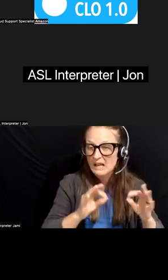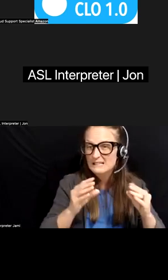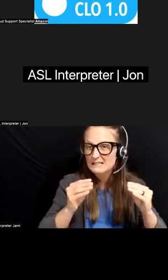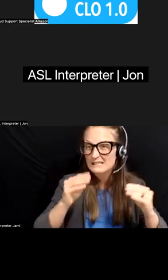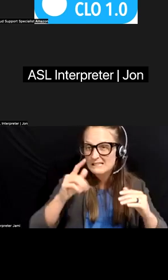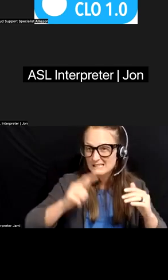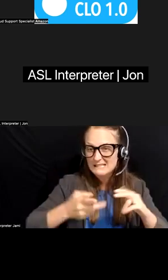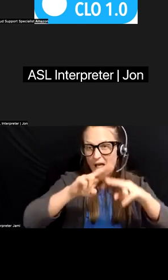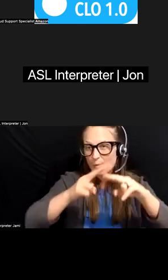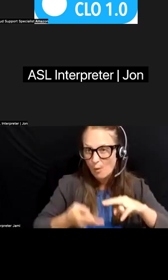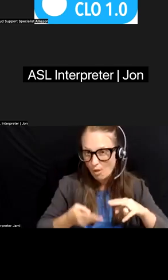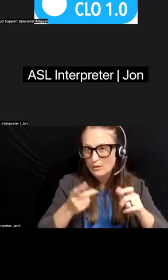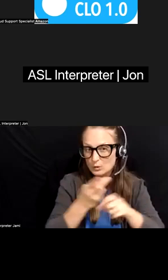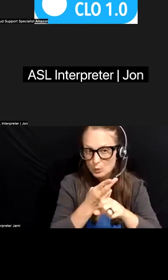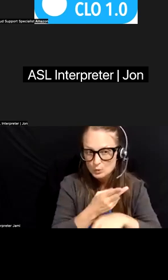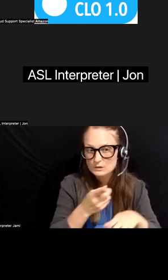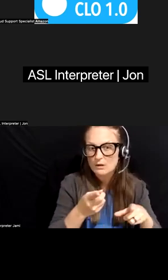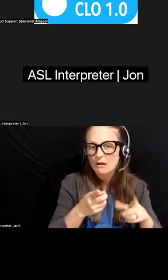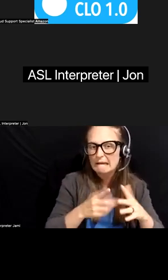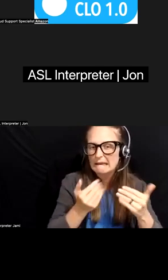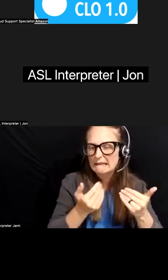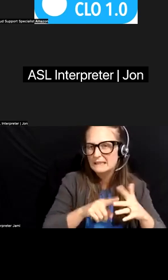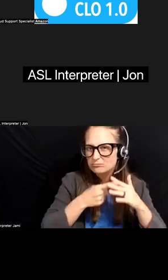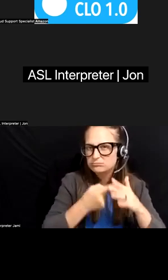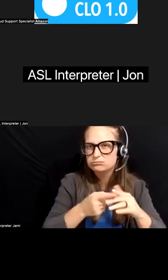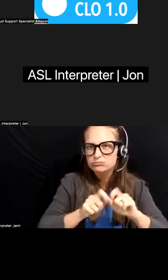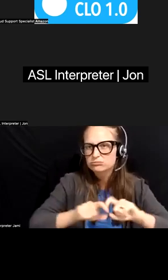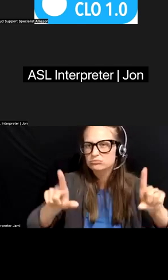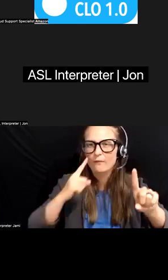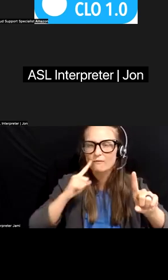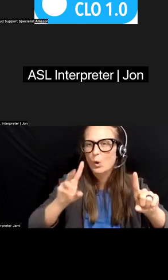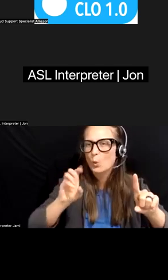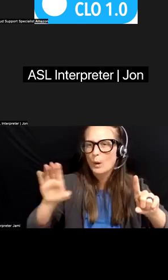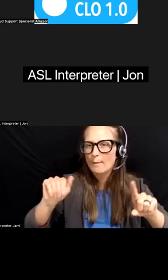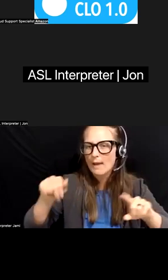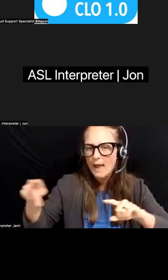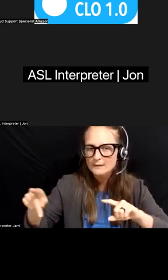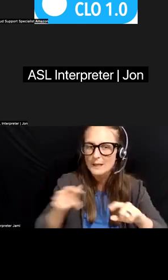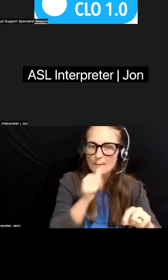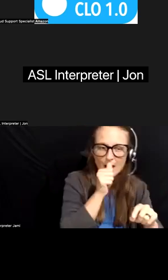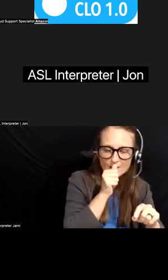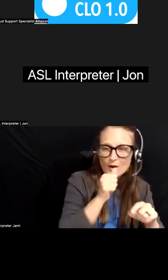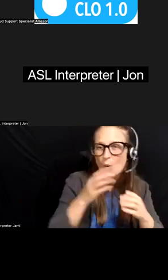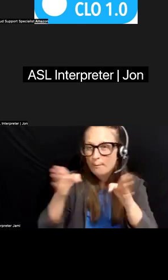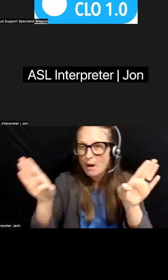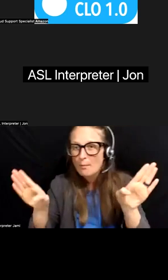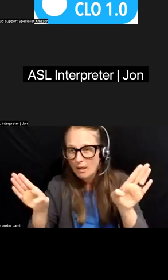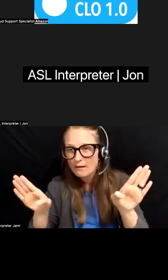market for developers. Easy deployment of web applications. Private or public deployment is